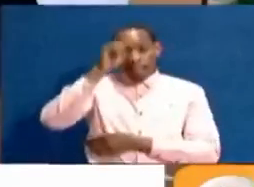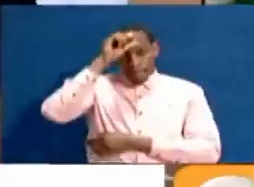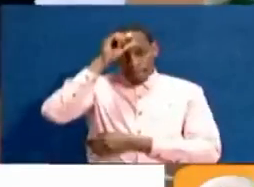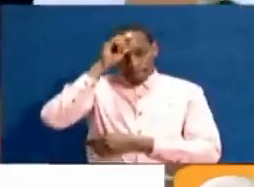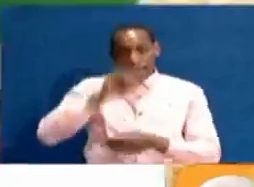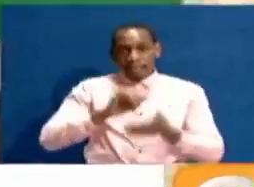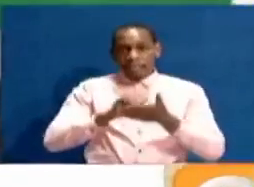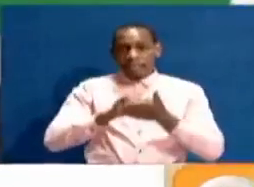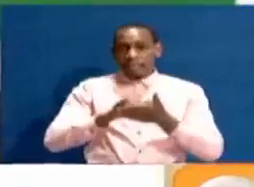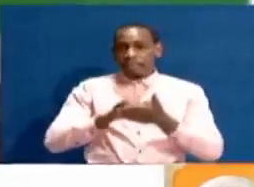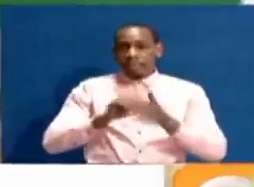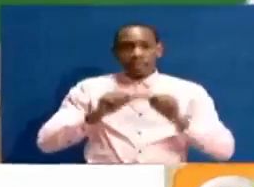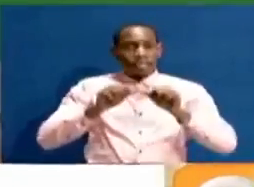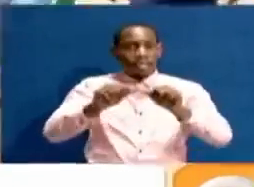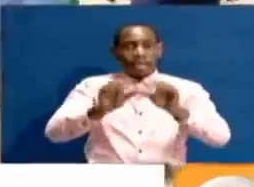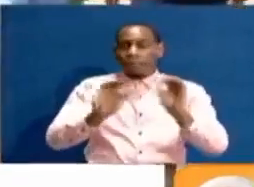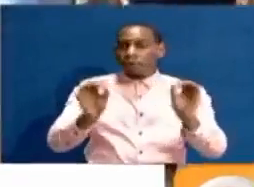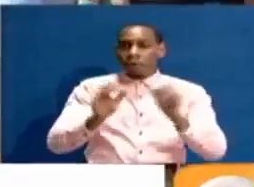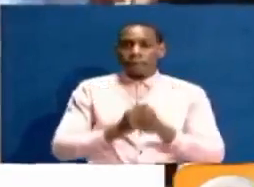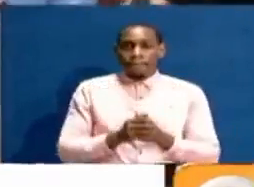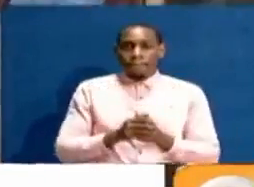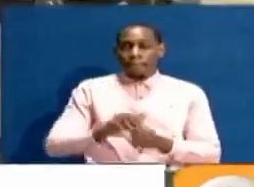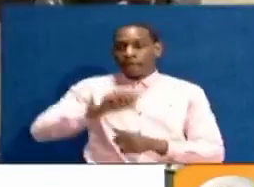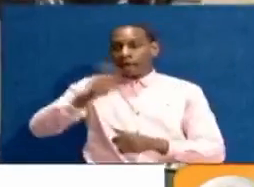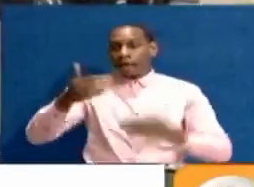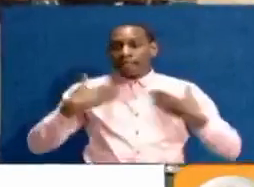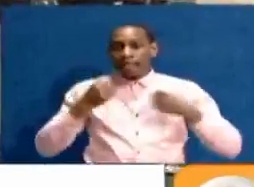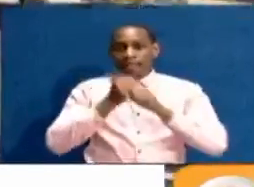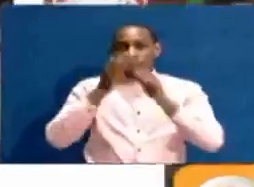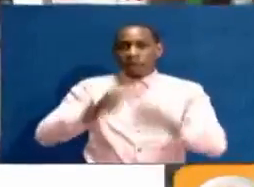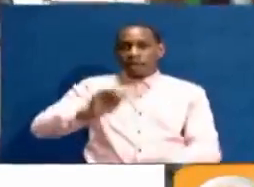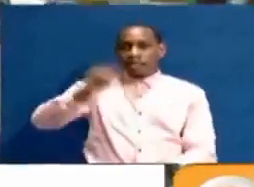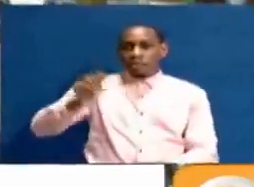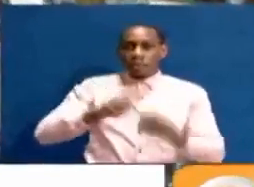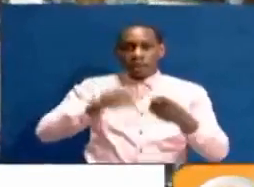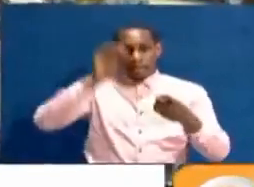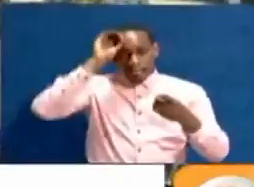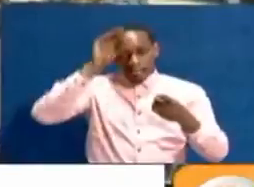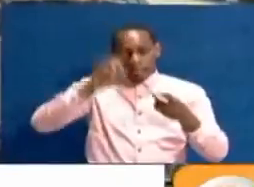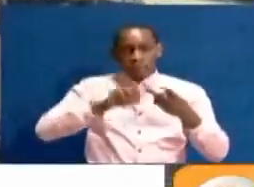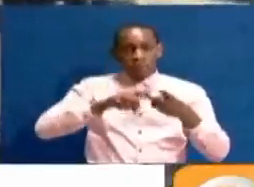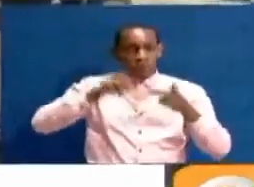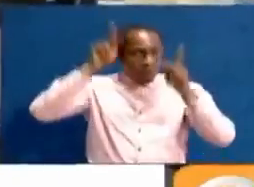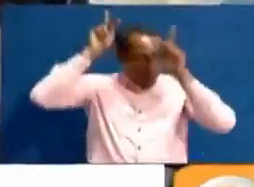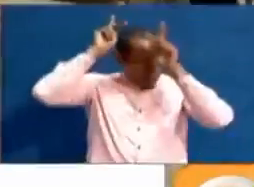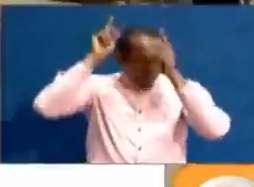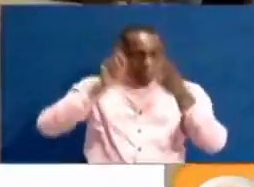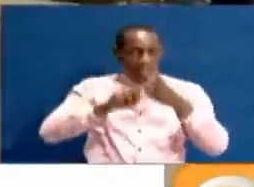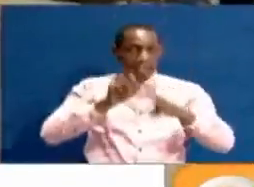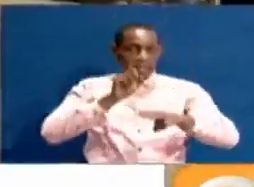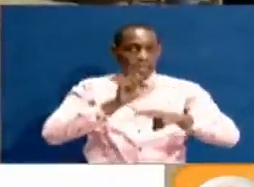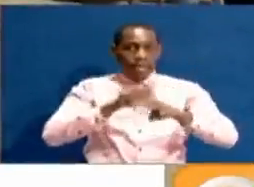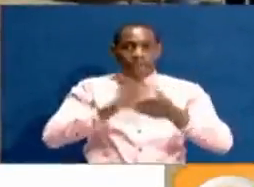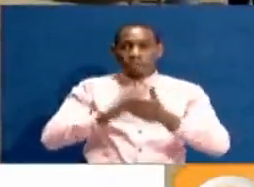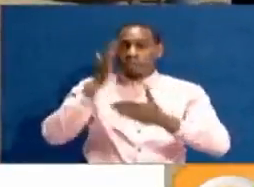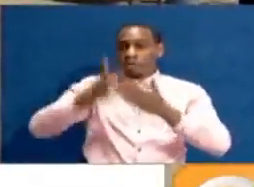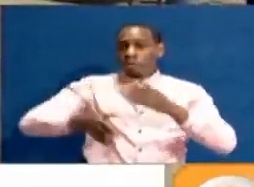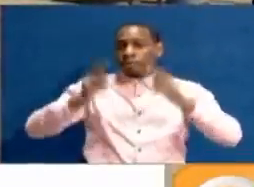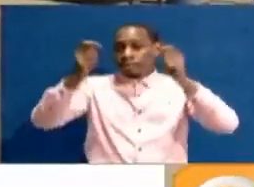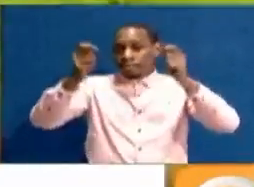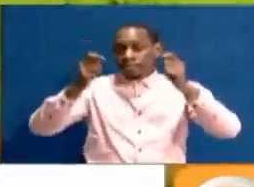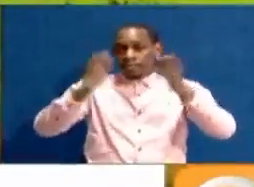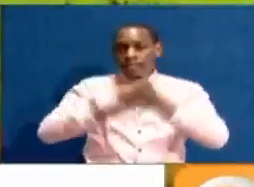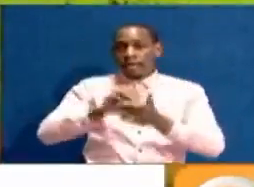government, and that it was not sustainable. Some health workers in counties such as Kiambu, Kakamega and Embu have called off their